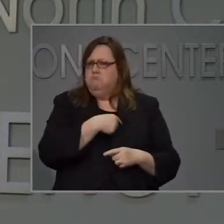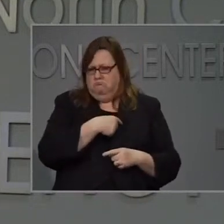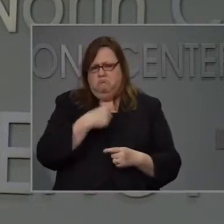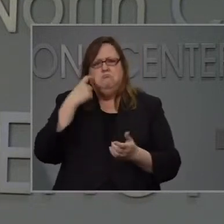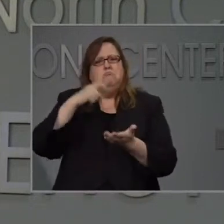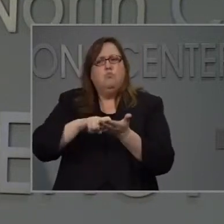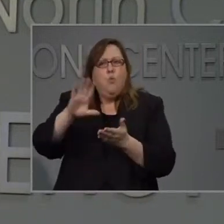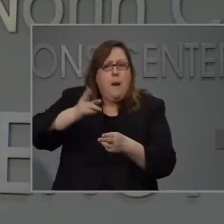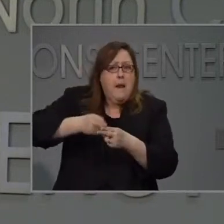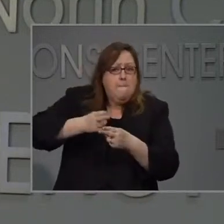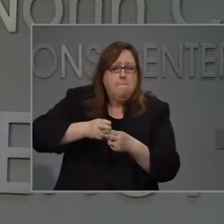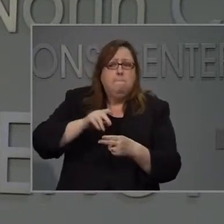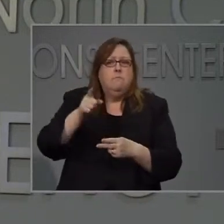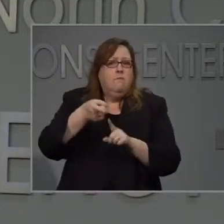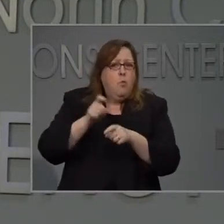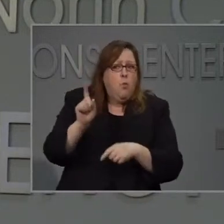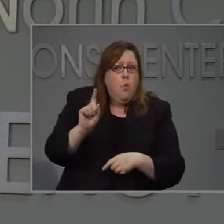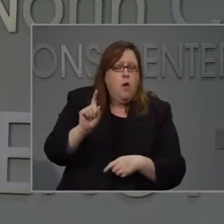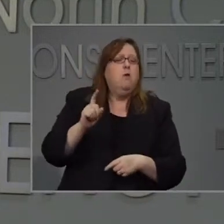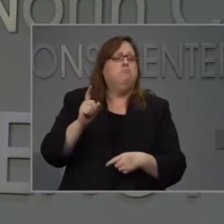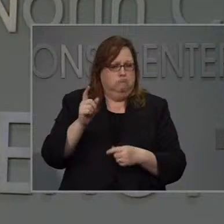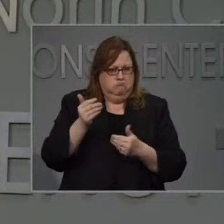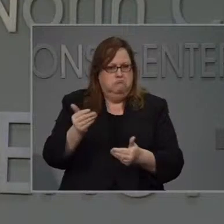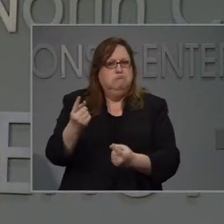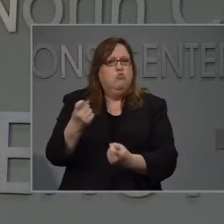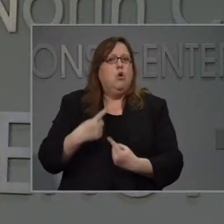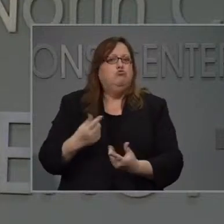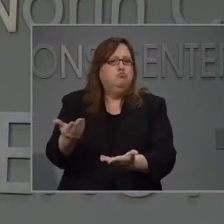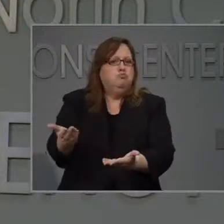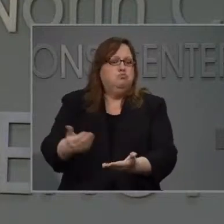yourself and your organization, and we'll take the first one.